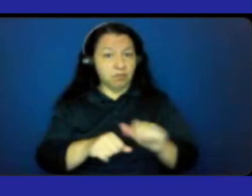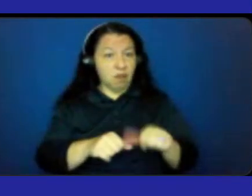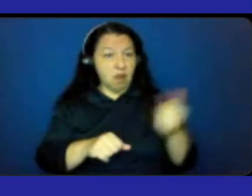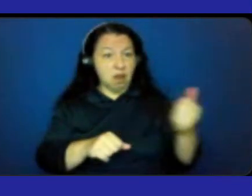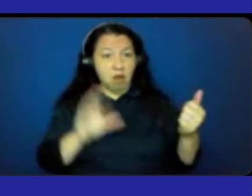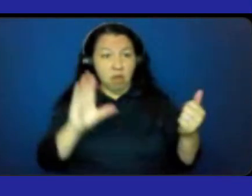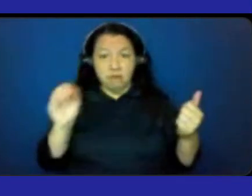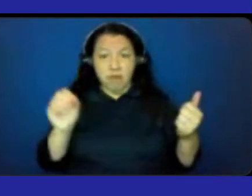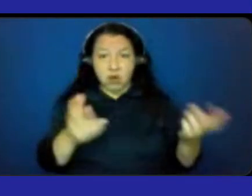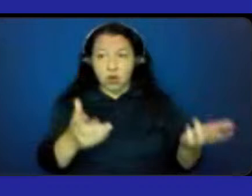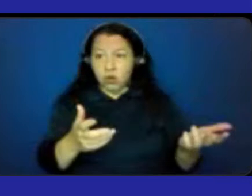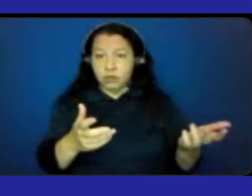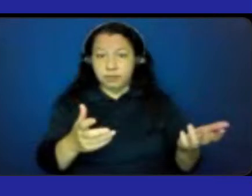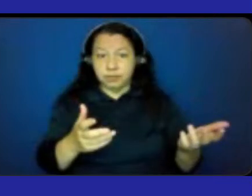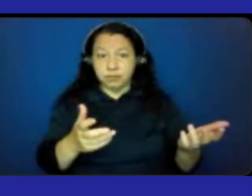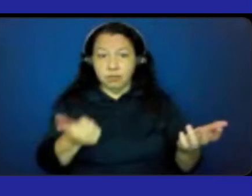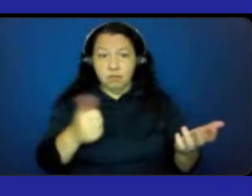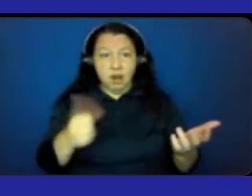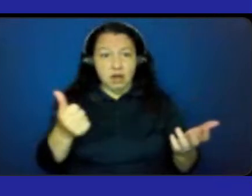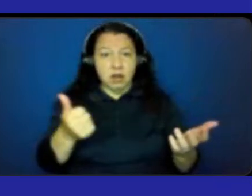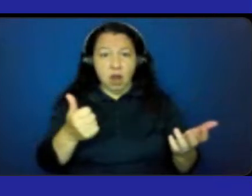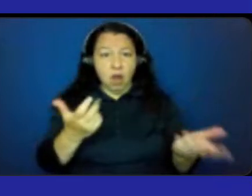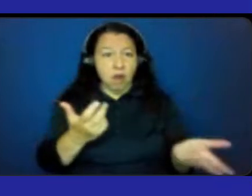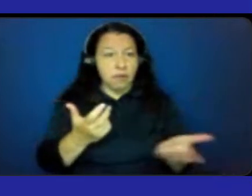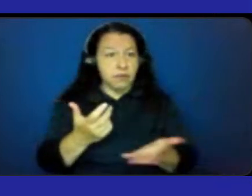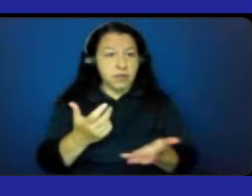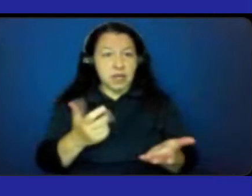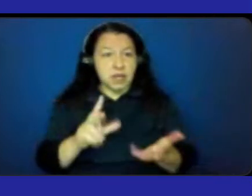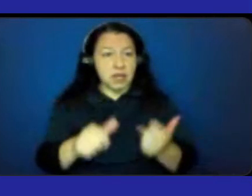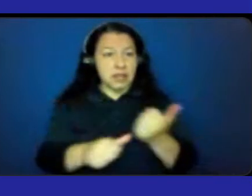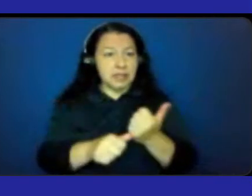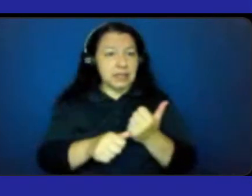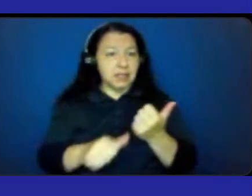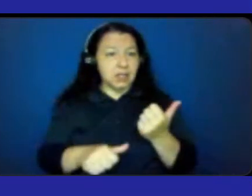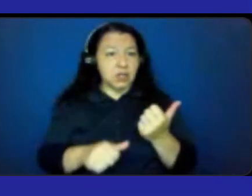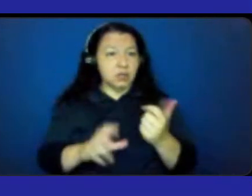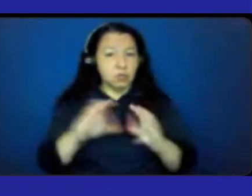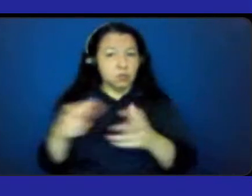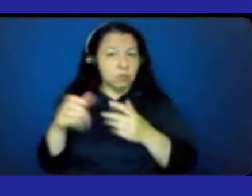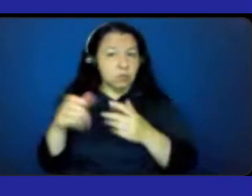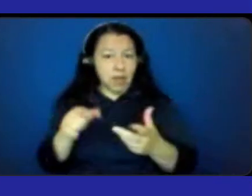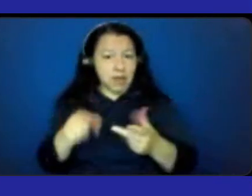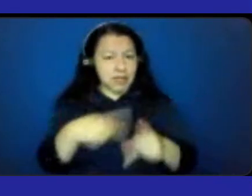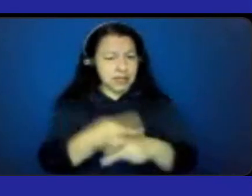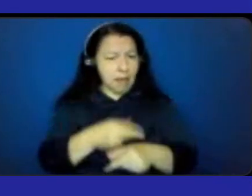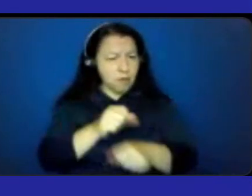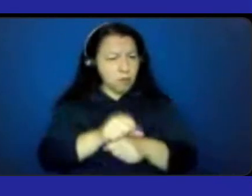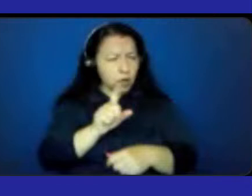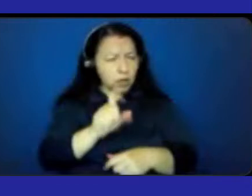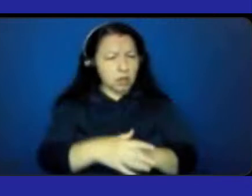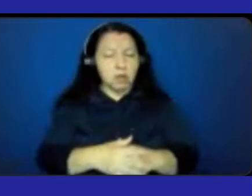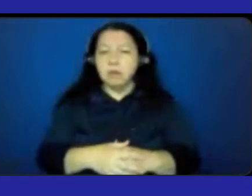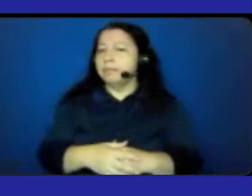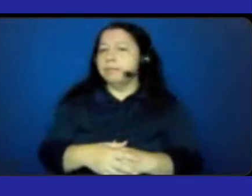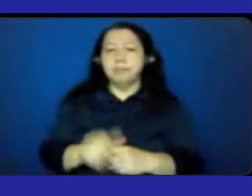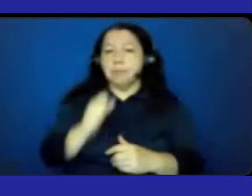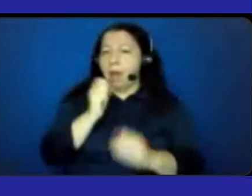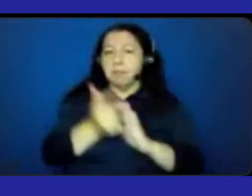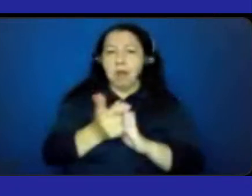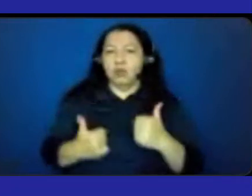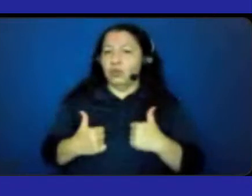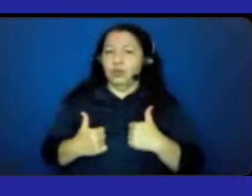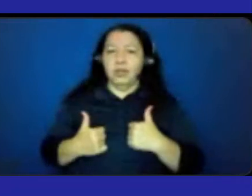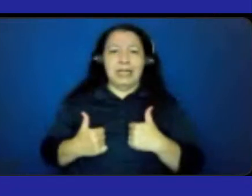vendor, any other legal assistance groups that provide this type of work? So I'm not an attorney. However,